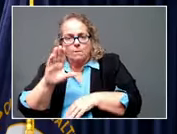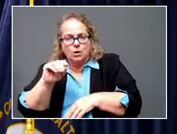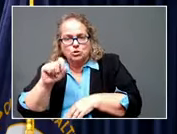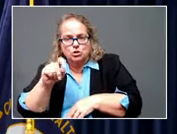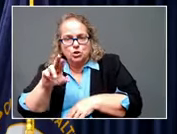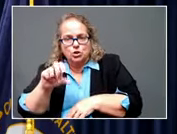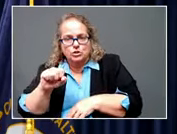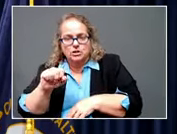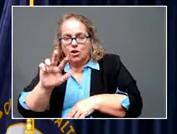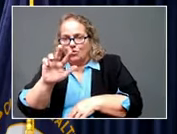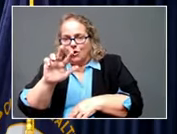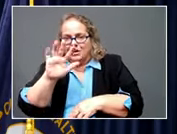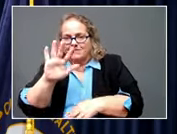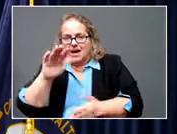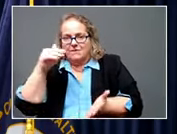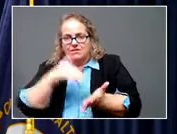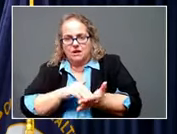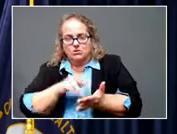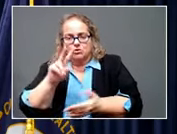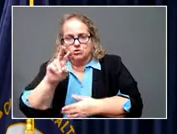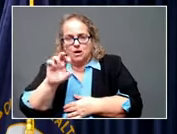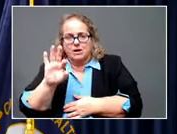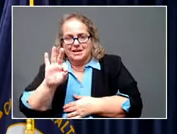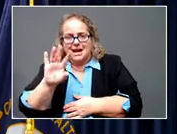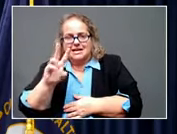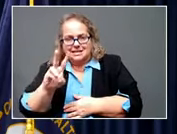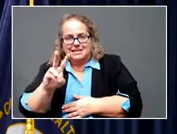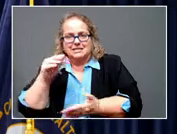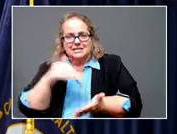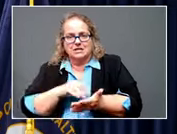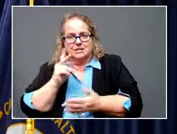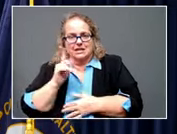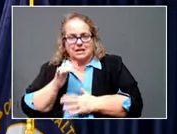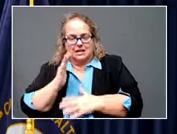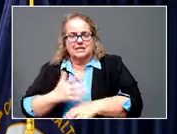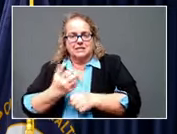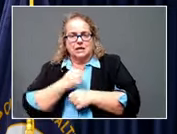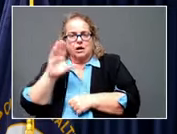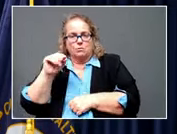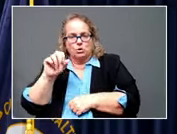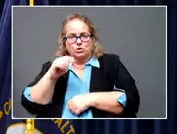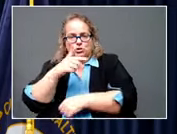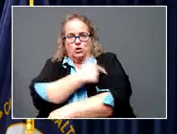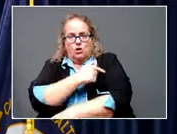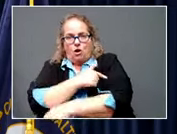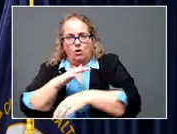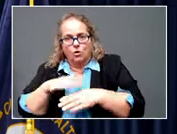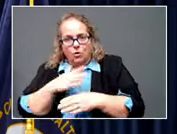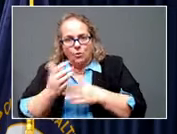35,296 Kentuckians getting their booster over the weekend. We continue to see a significant uptick in